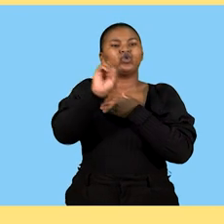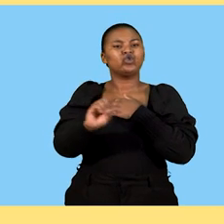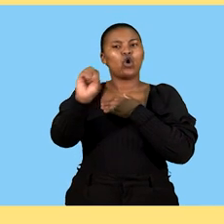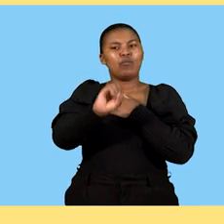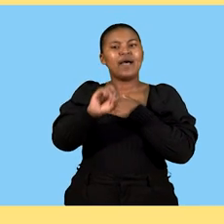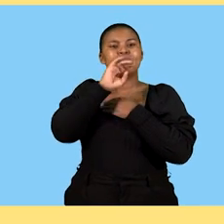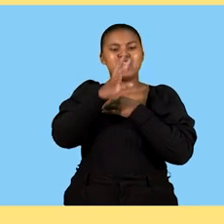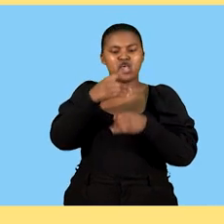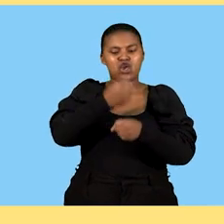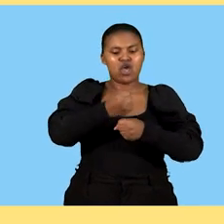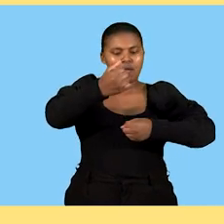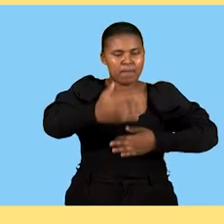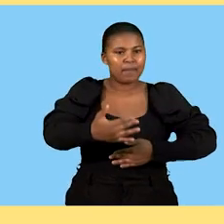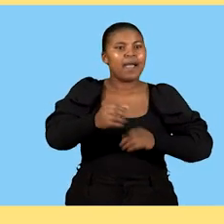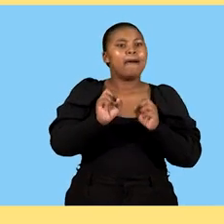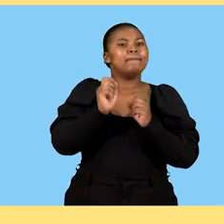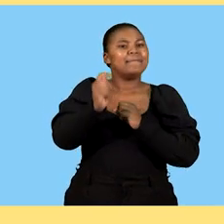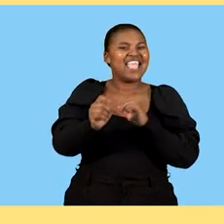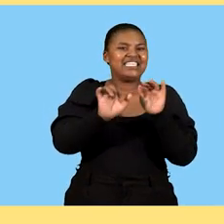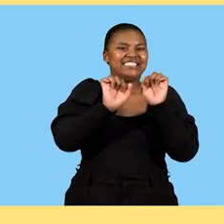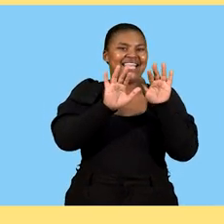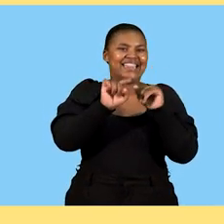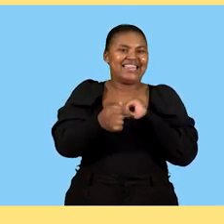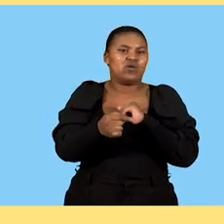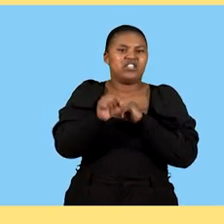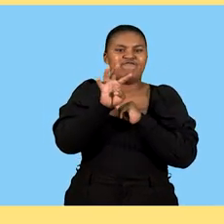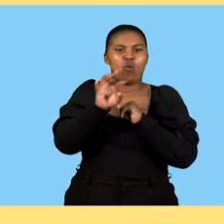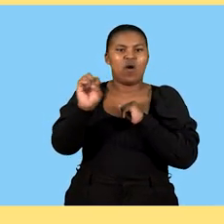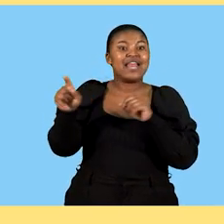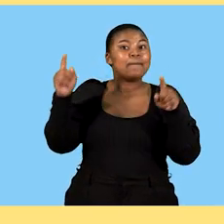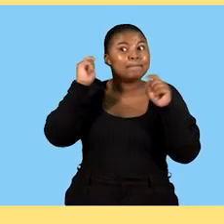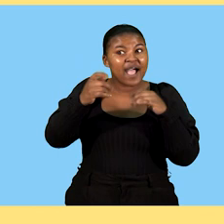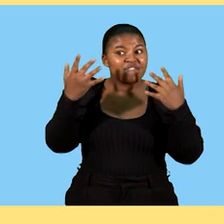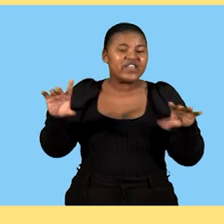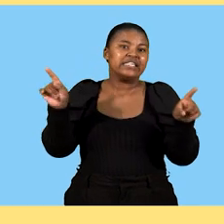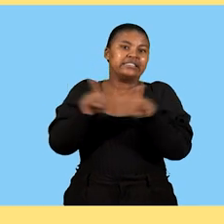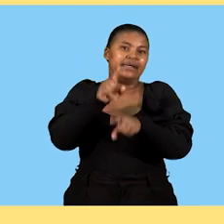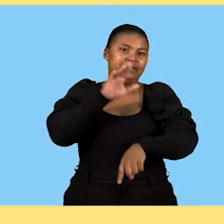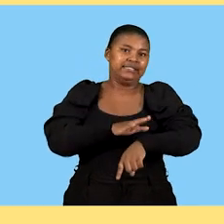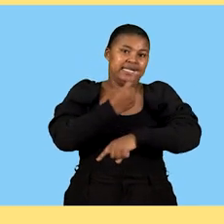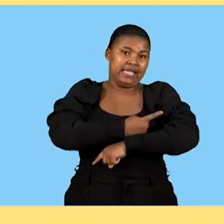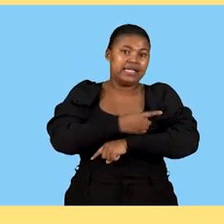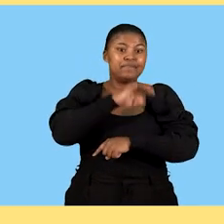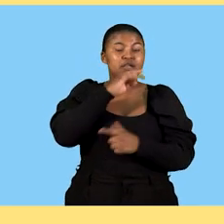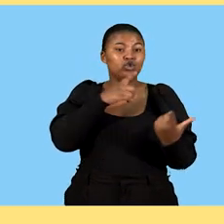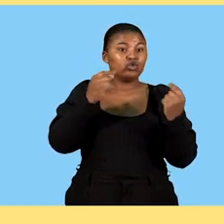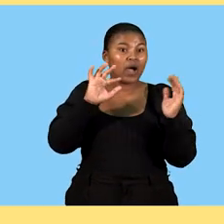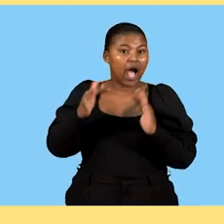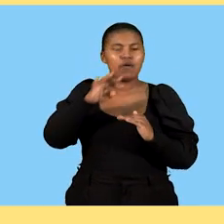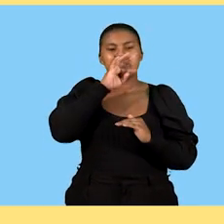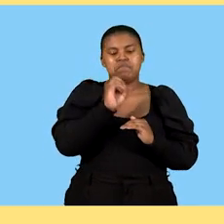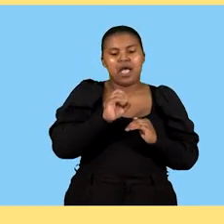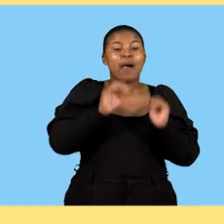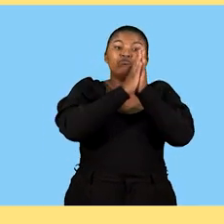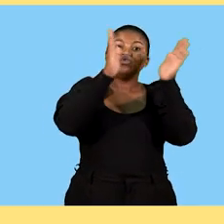amount. However, we are given an adjustment, and it reads, part of the building has been let for the